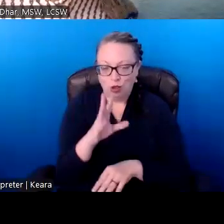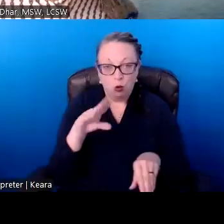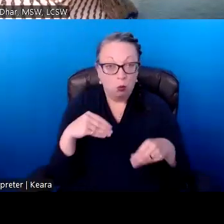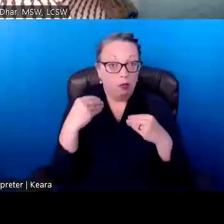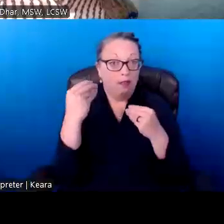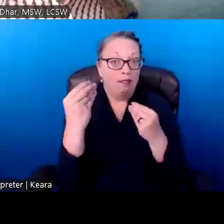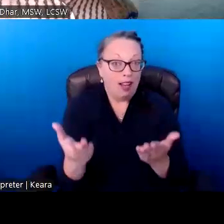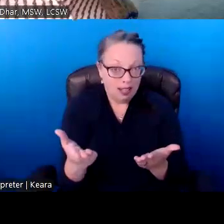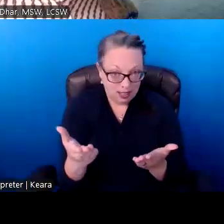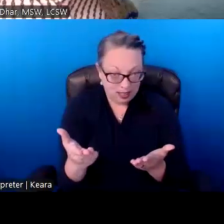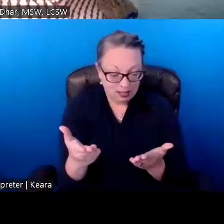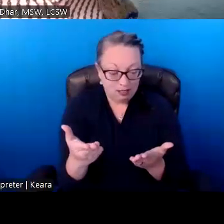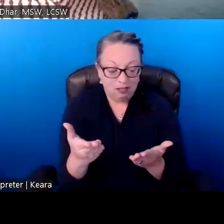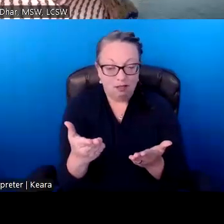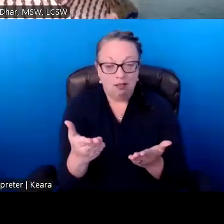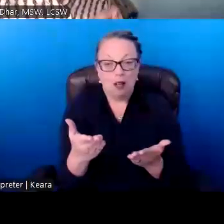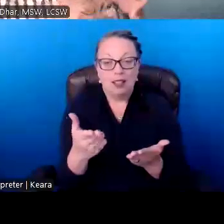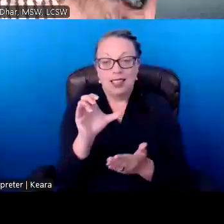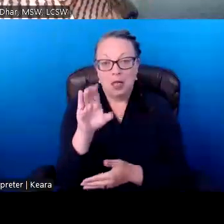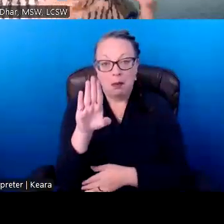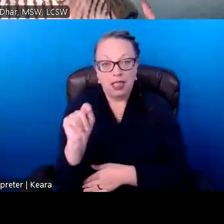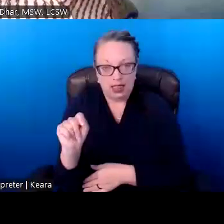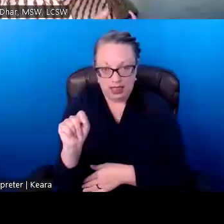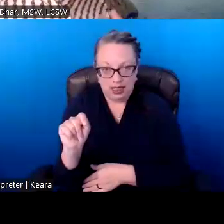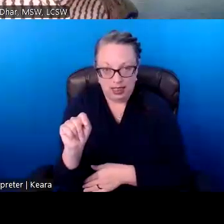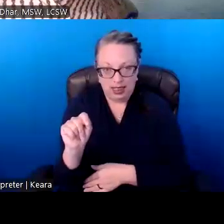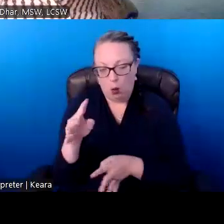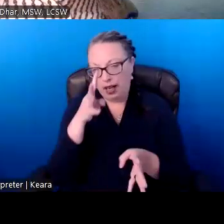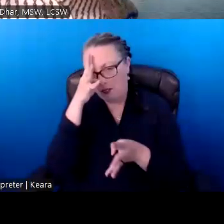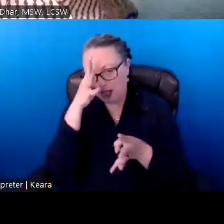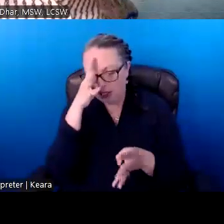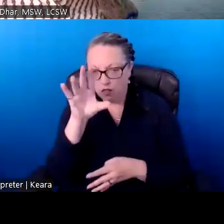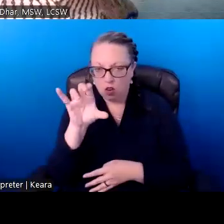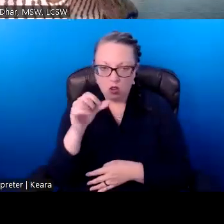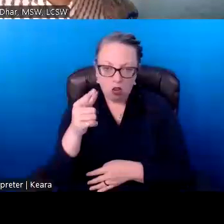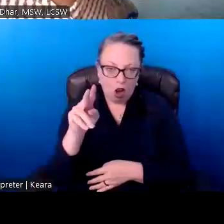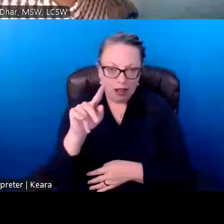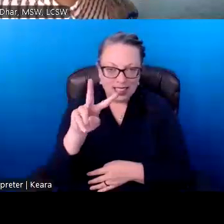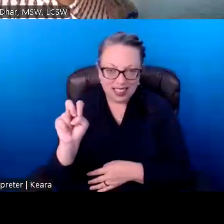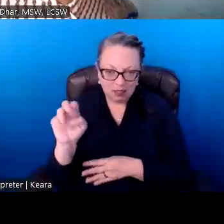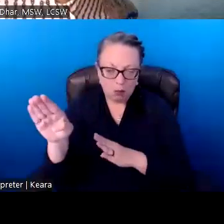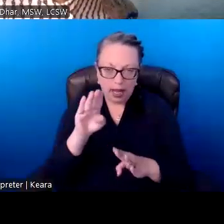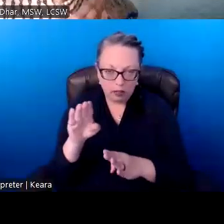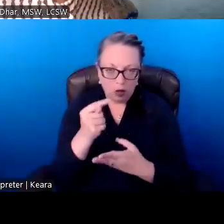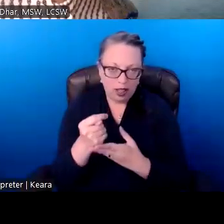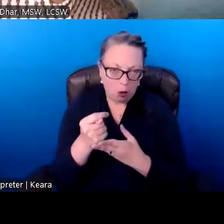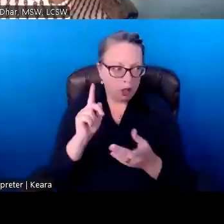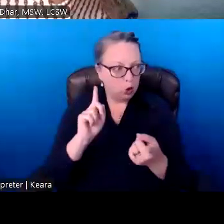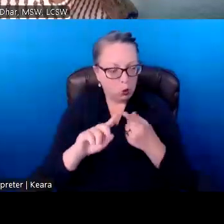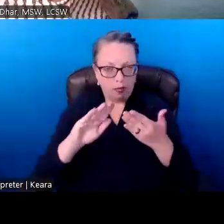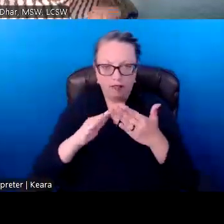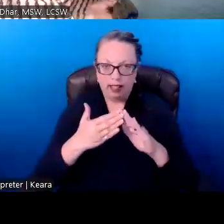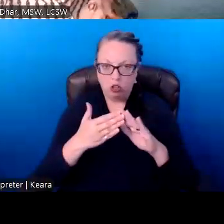provide cognitive behavioral therapy or an innovative cognitive behavioral therapy to the women in